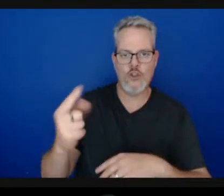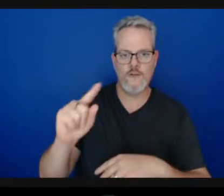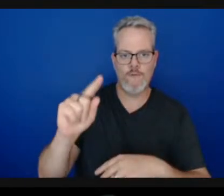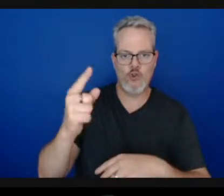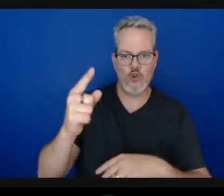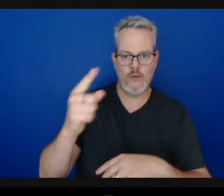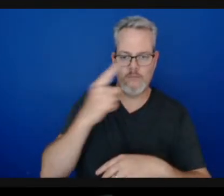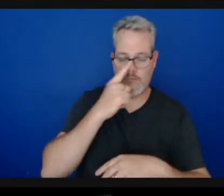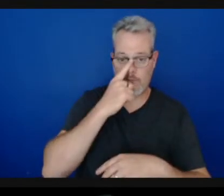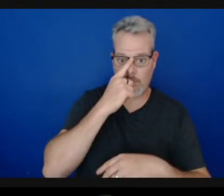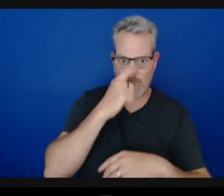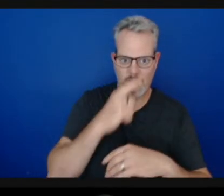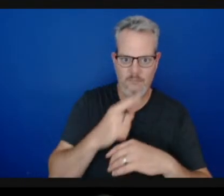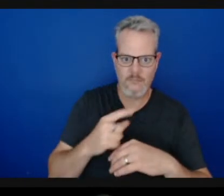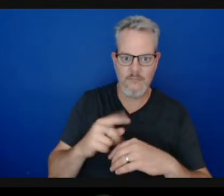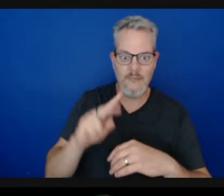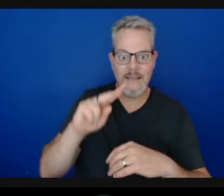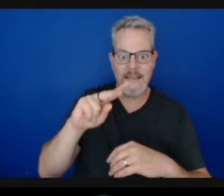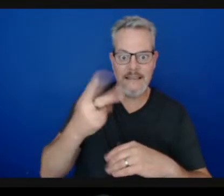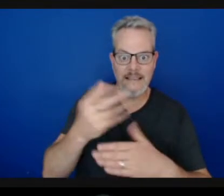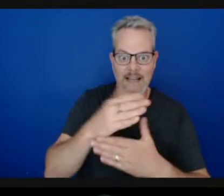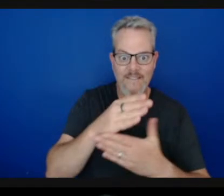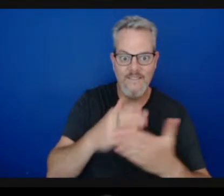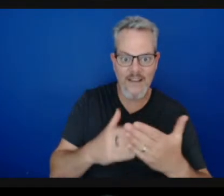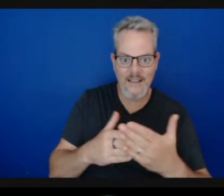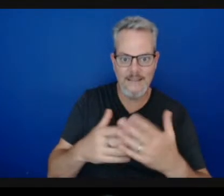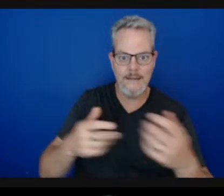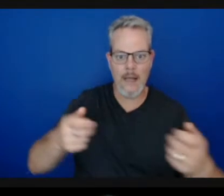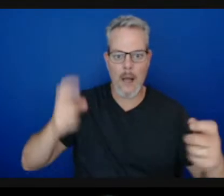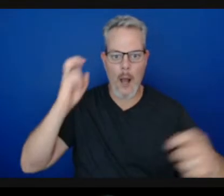phase, March 2nd, a school bus driver discovered a widening